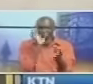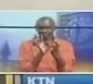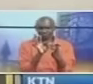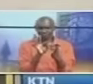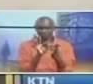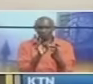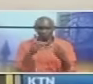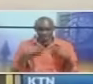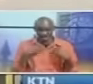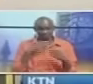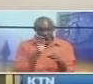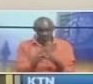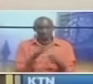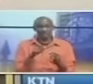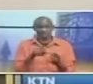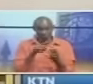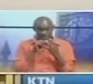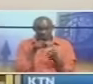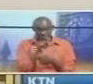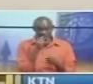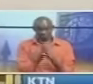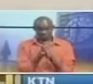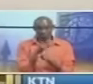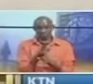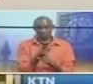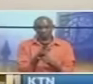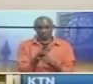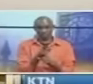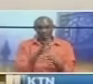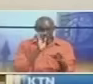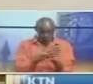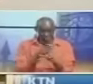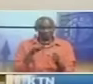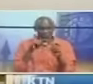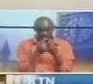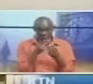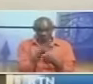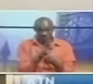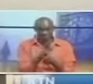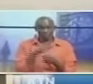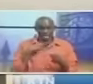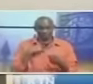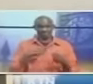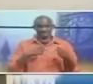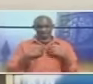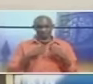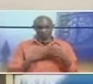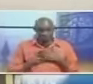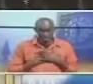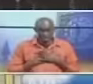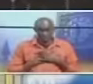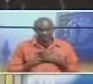We have the tune special for bringing in the whole team. That's the guard of honor. And then we